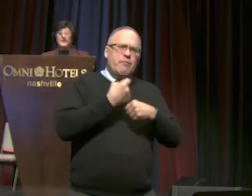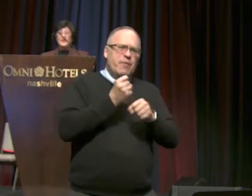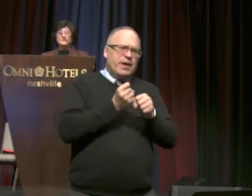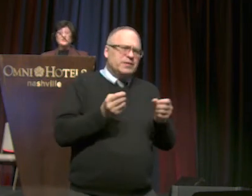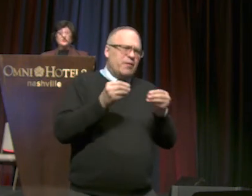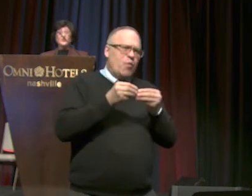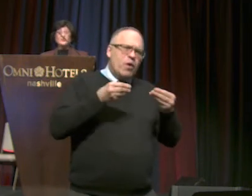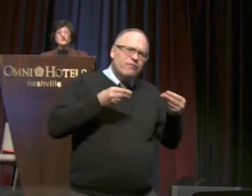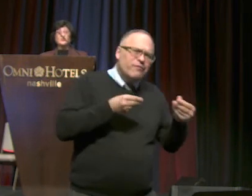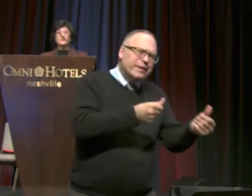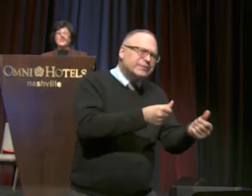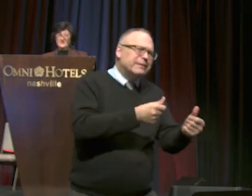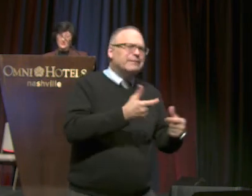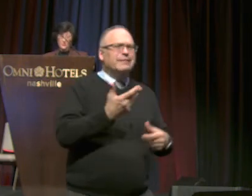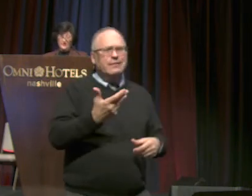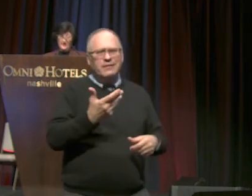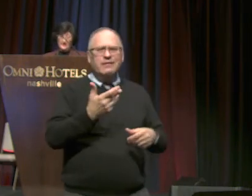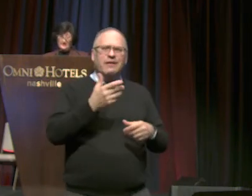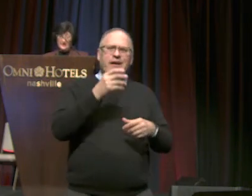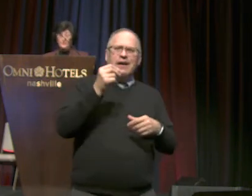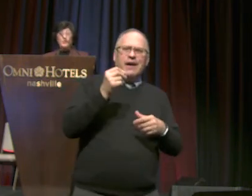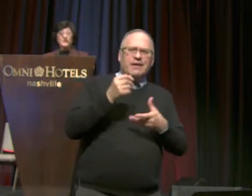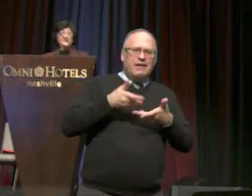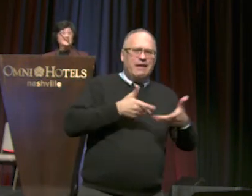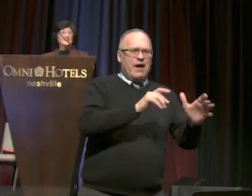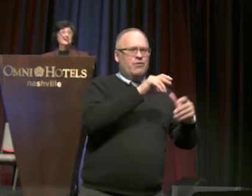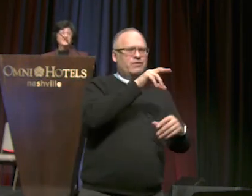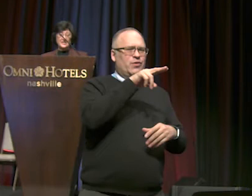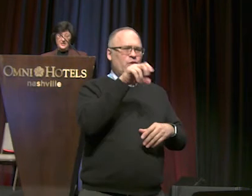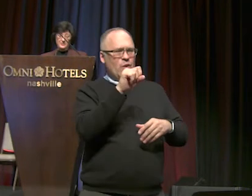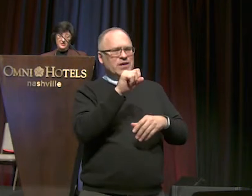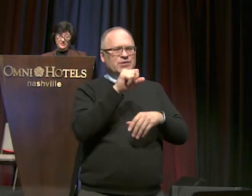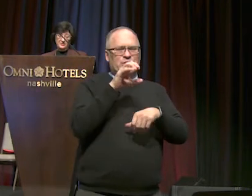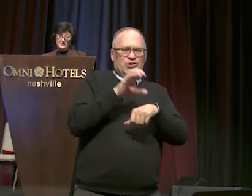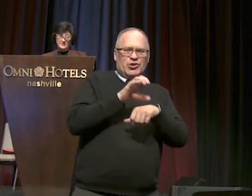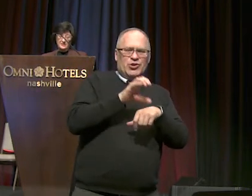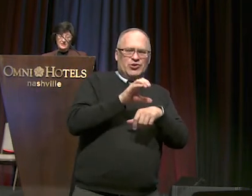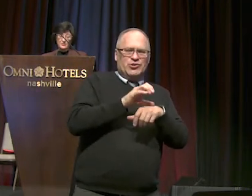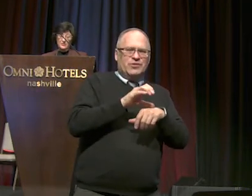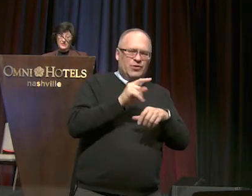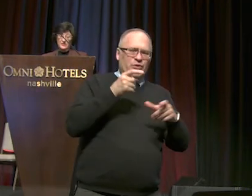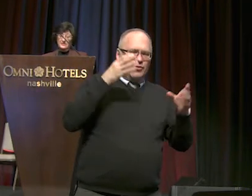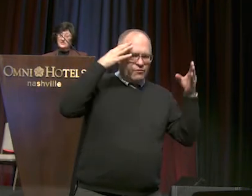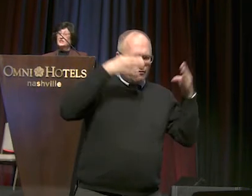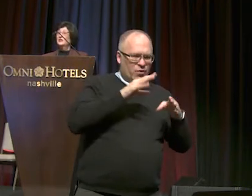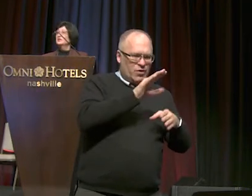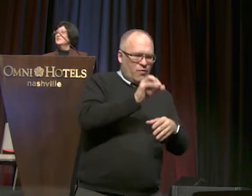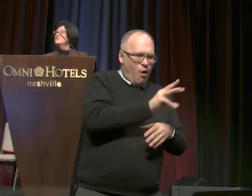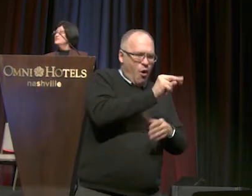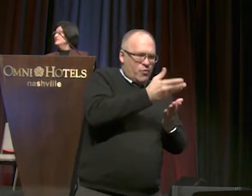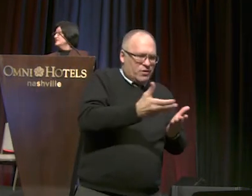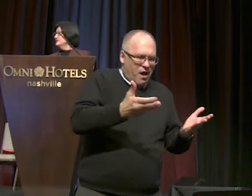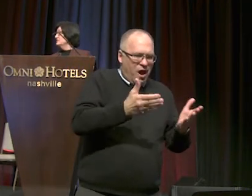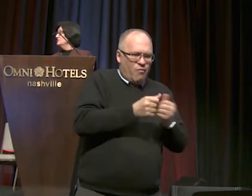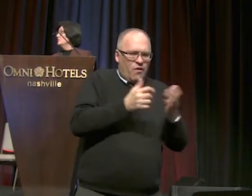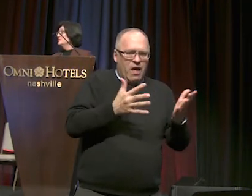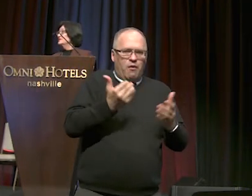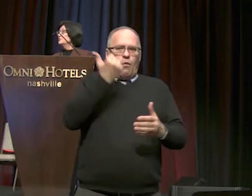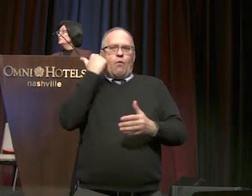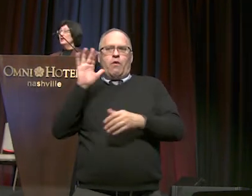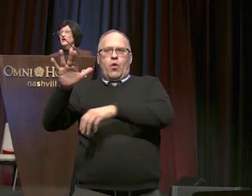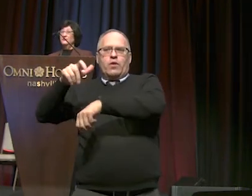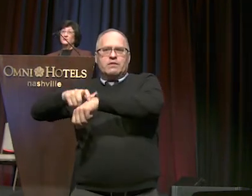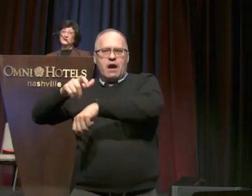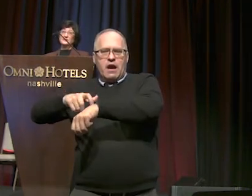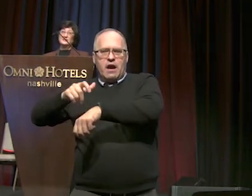It allows the US church to deal with its stuff while not taking the time of others. We think it is consistent with